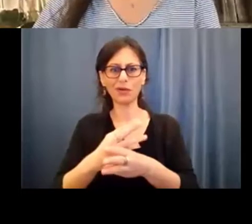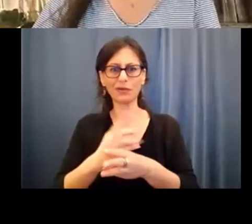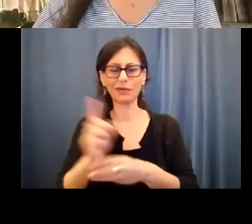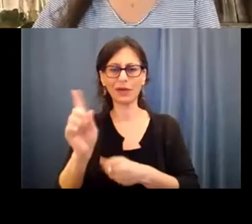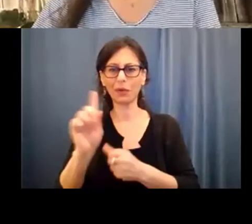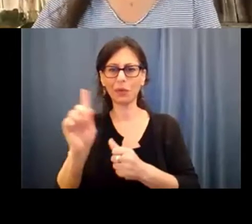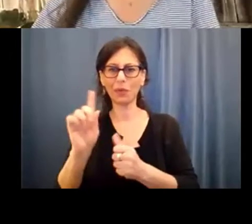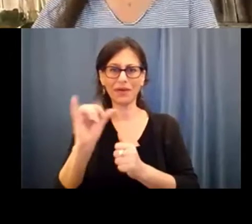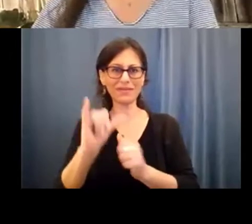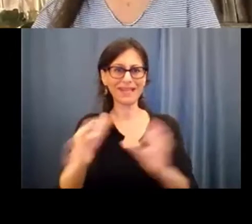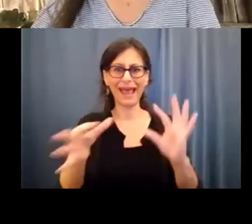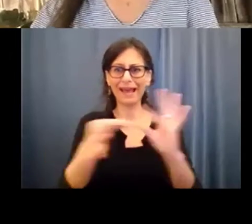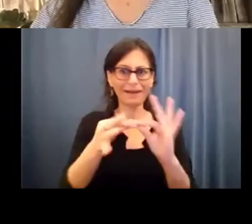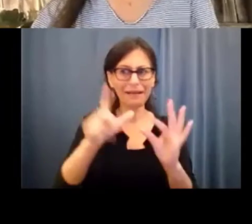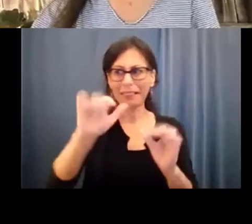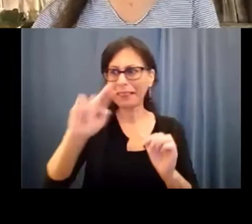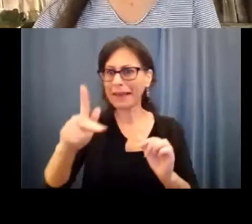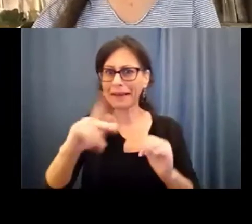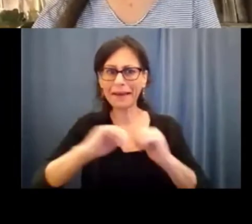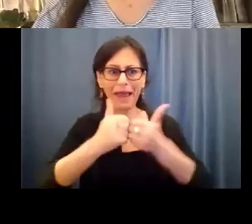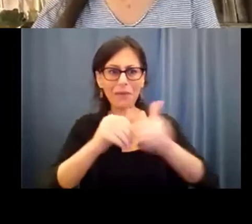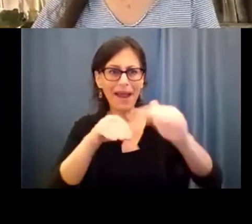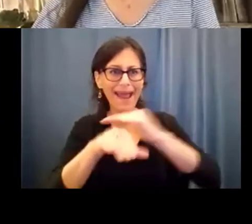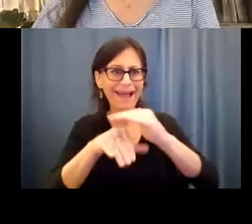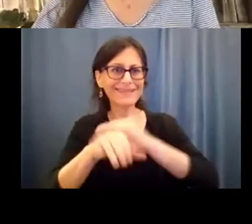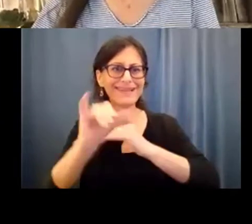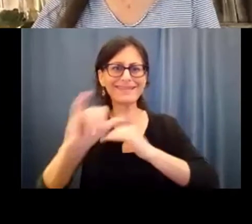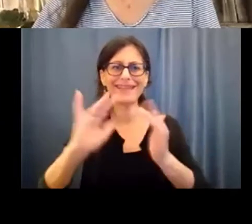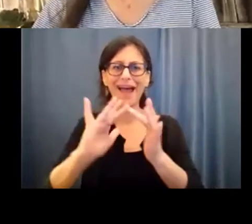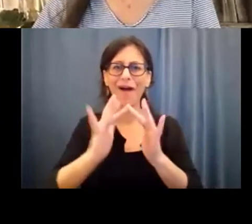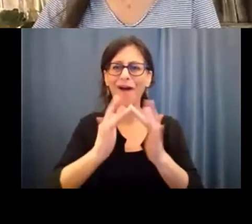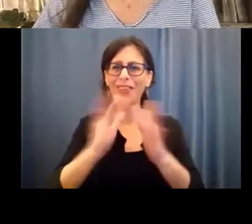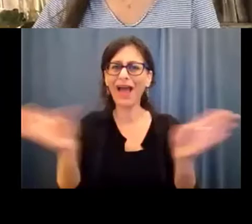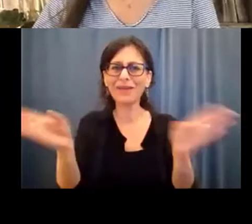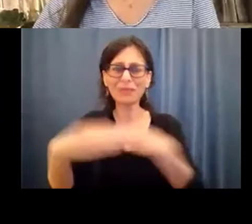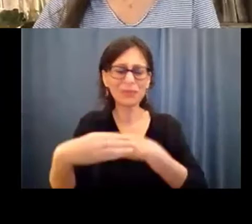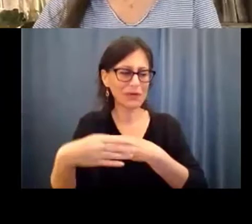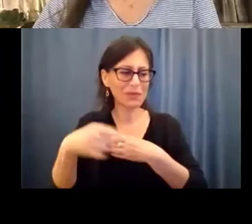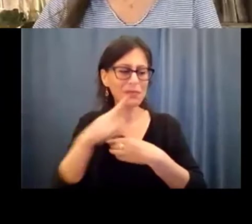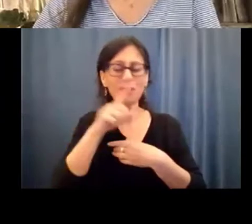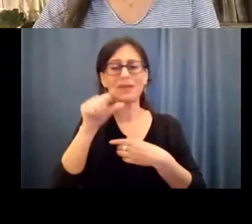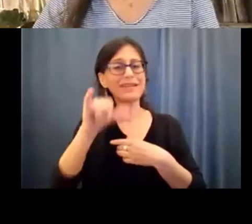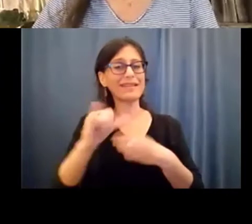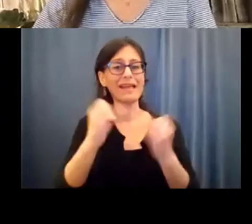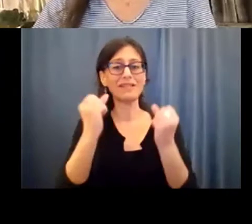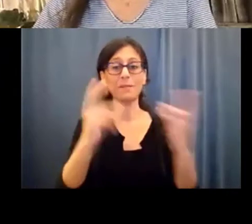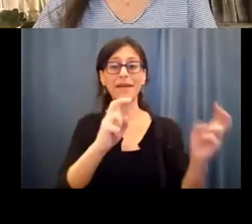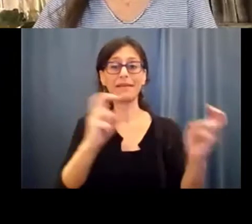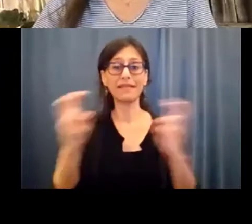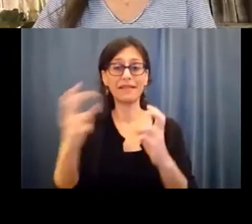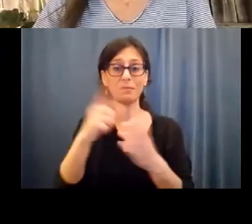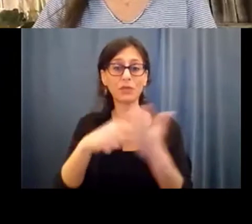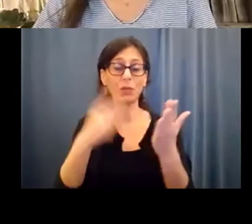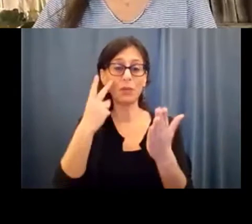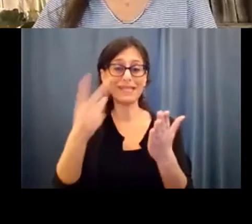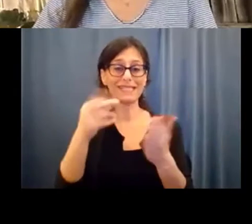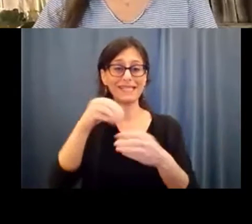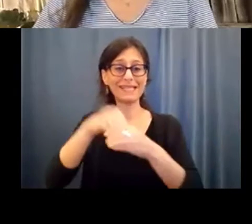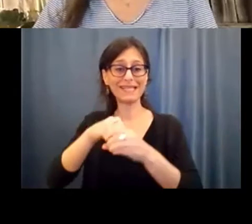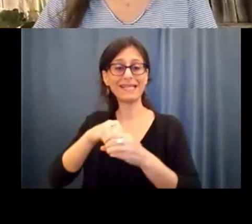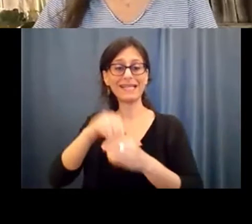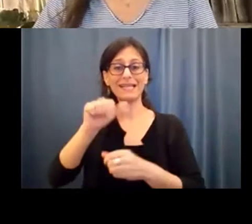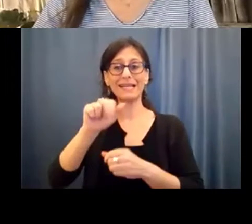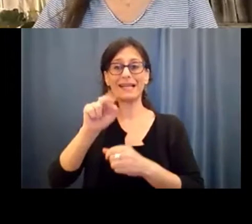link? How do we get in there? And, you know, in many senses, these are a lot of the themes that are portrayed in Anna Paquin's